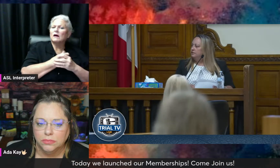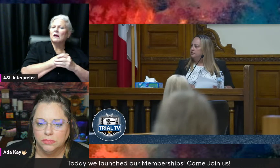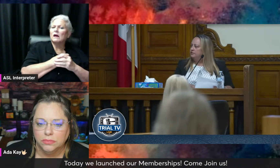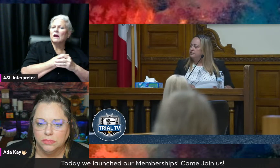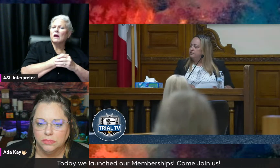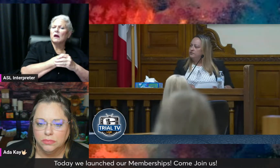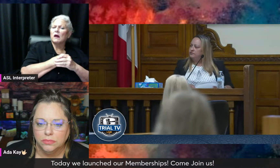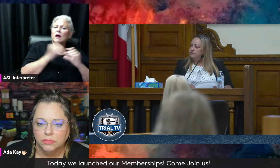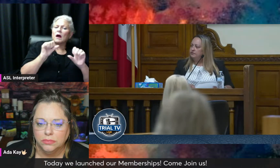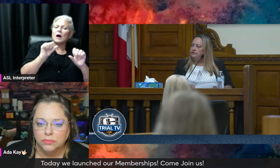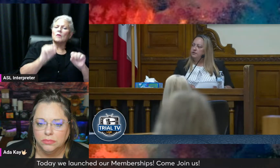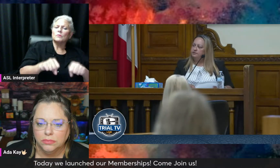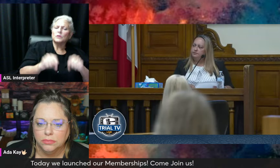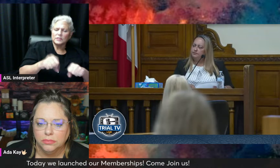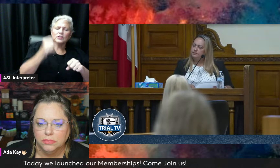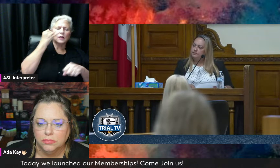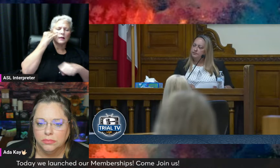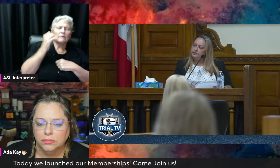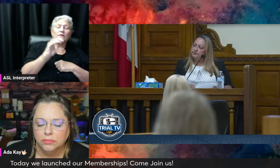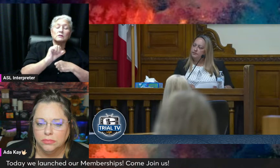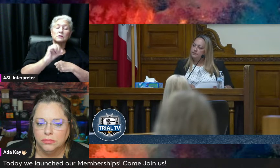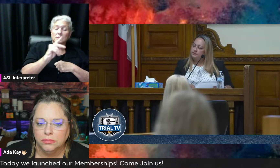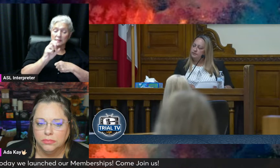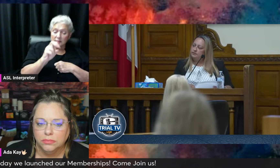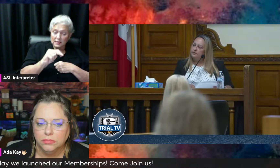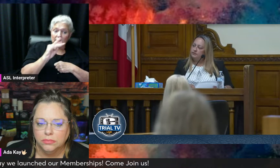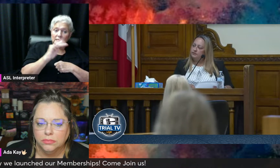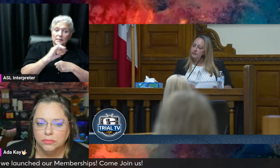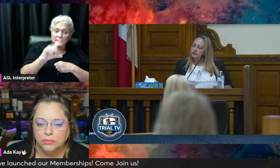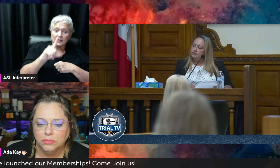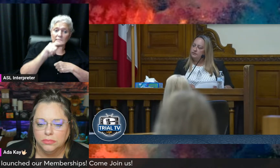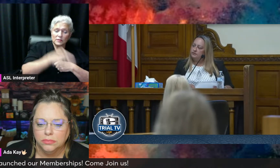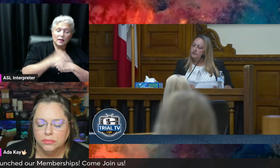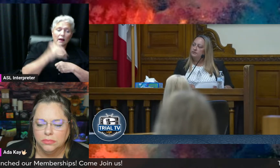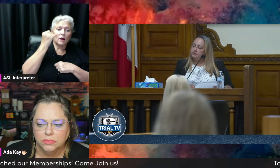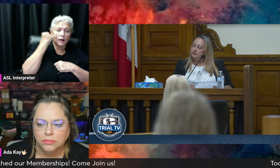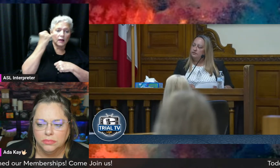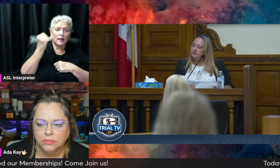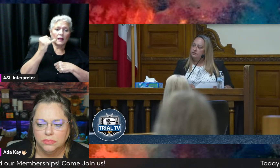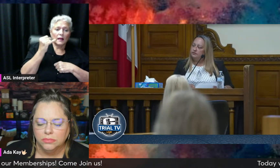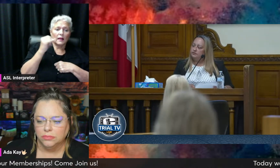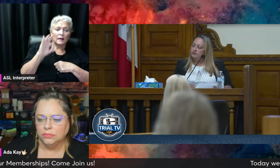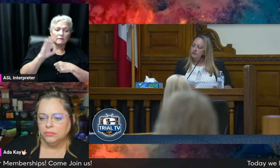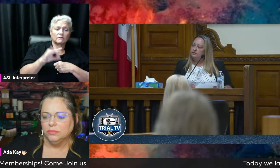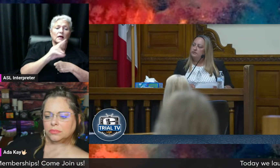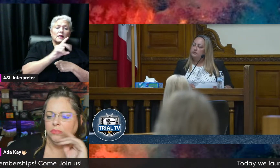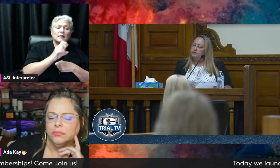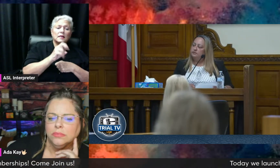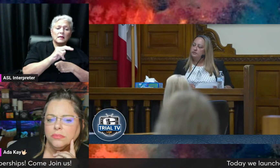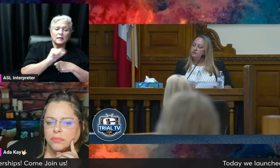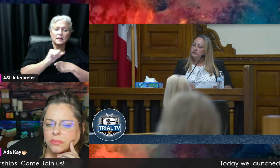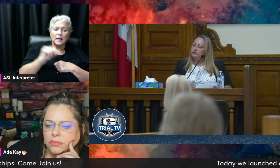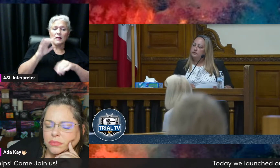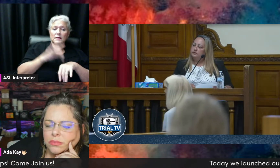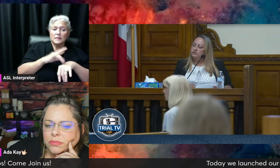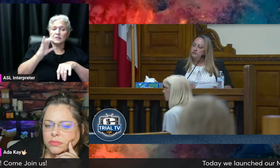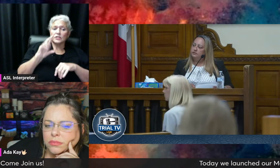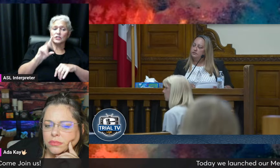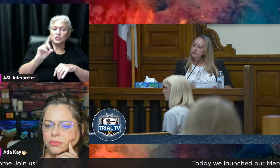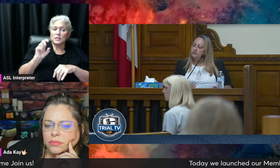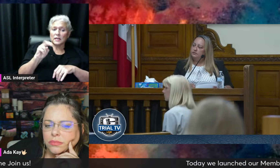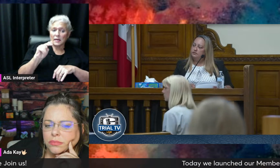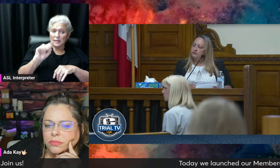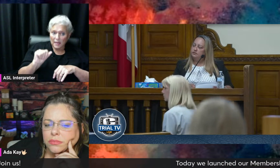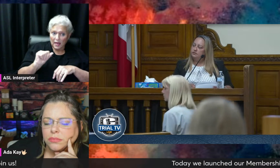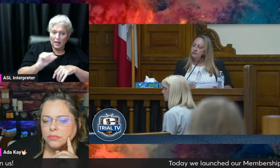Potentially, if there's skin cells there. Okay. If there's DNA, touch DNA on that item, and I then moisten